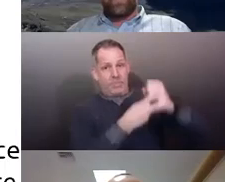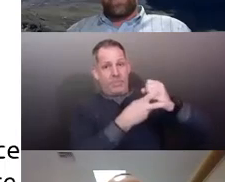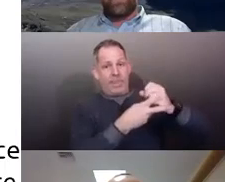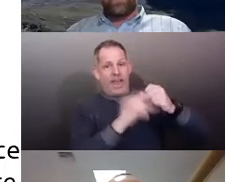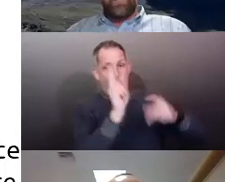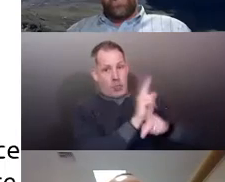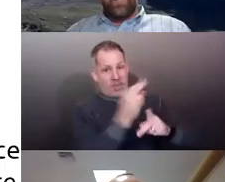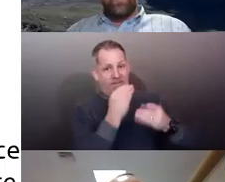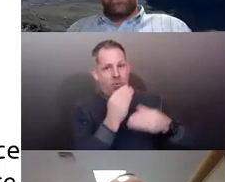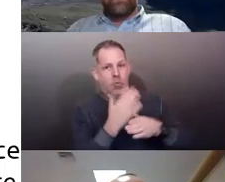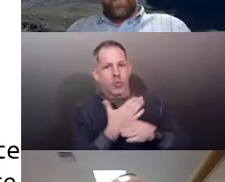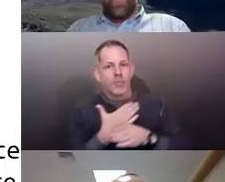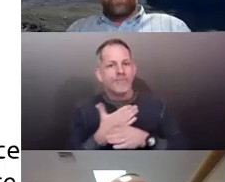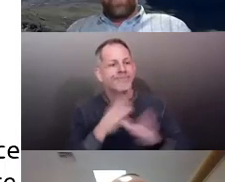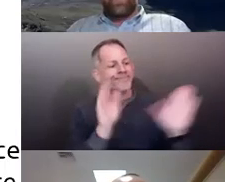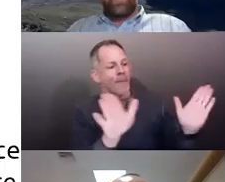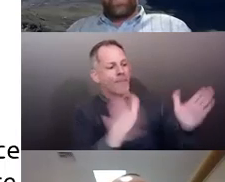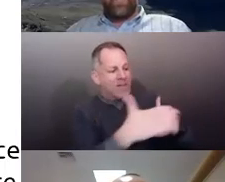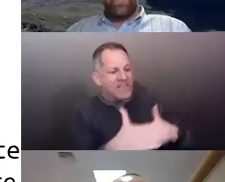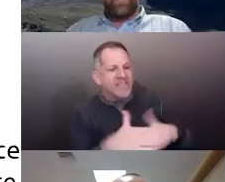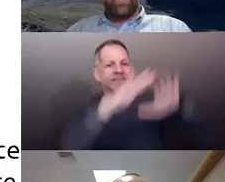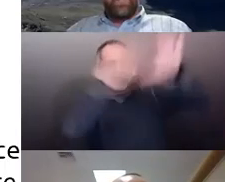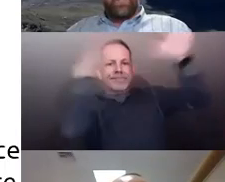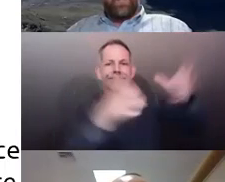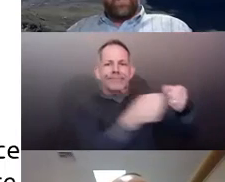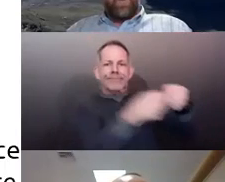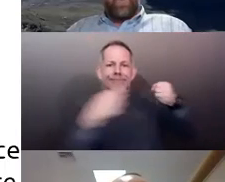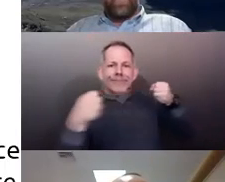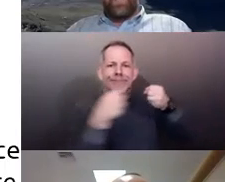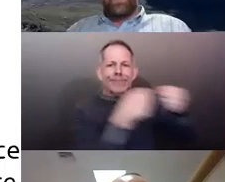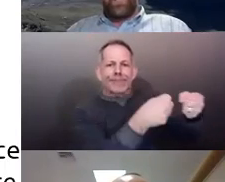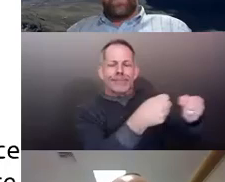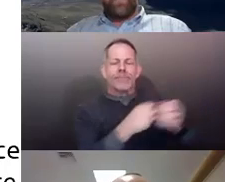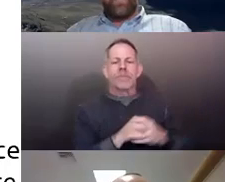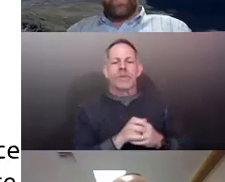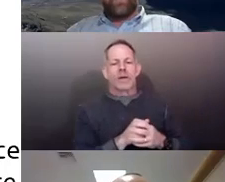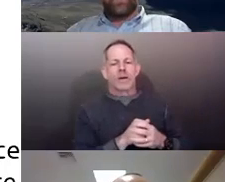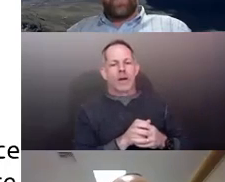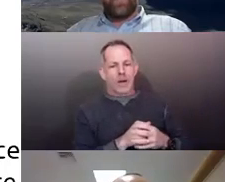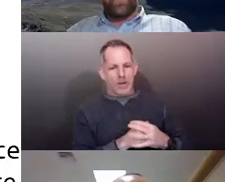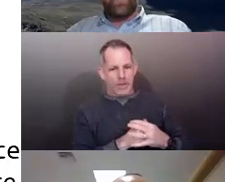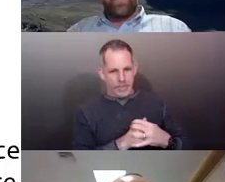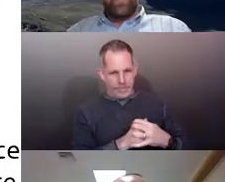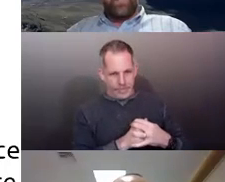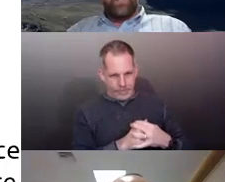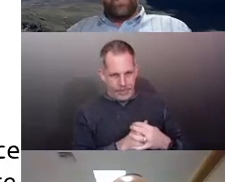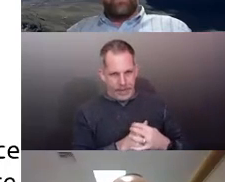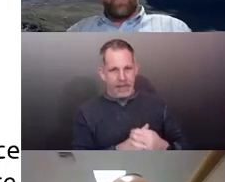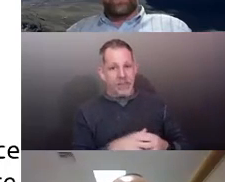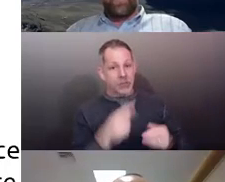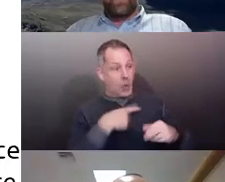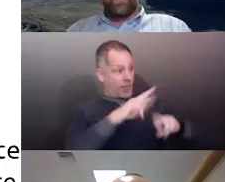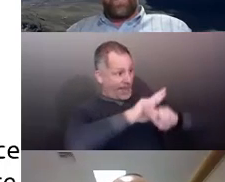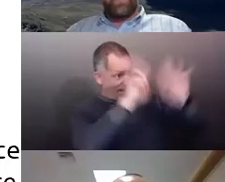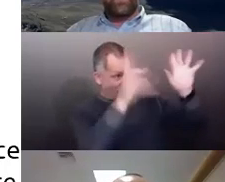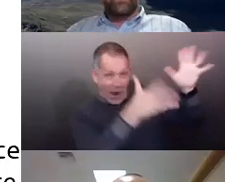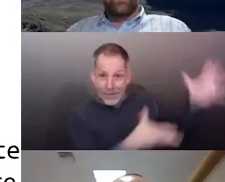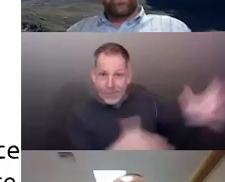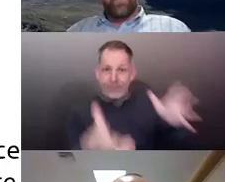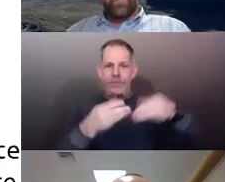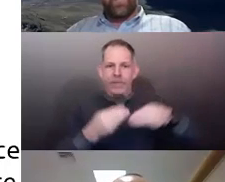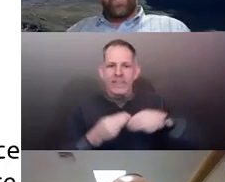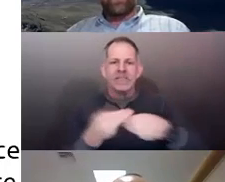to our residents, all done within the county, all with the intent of making us stronger and more